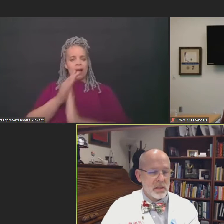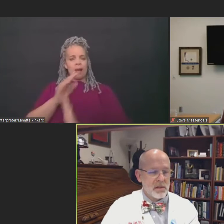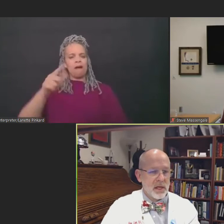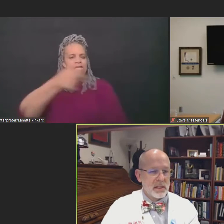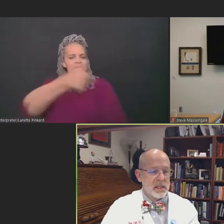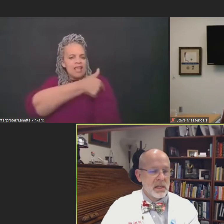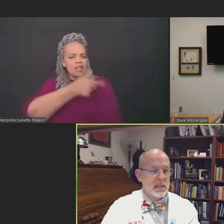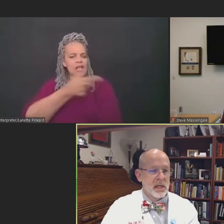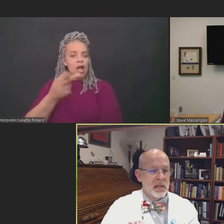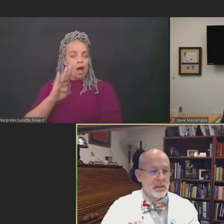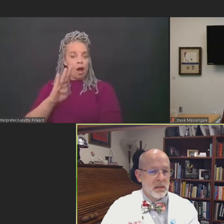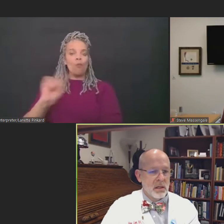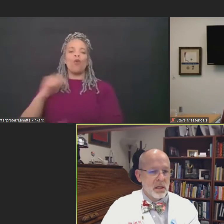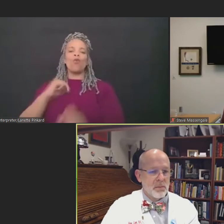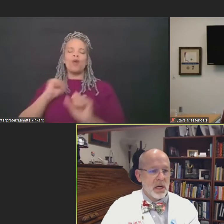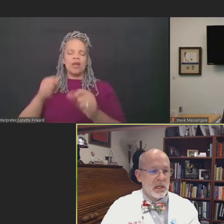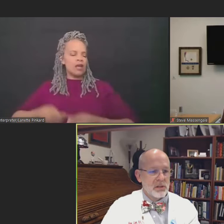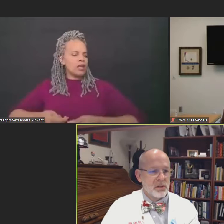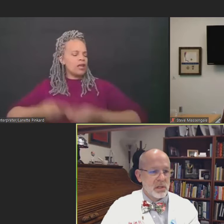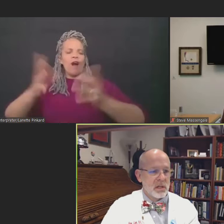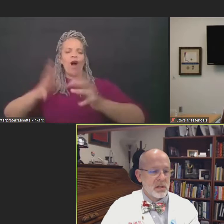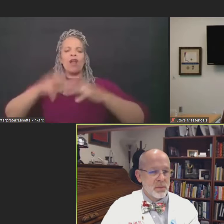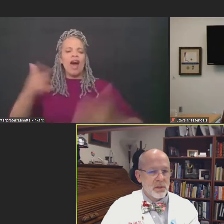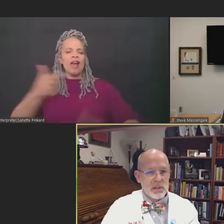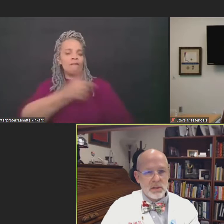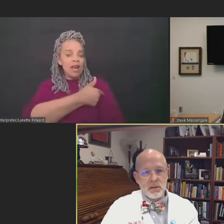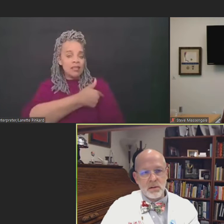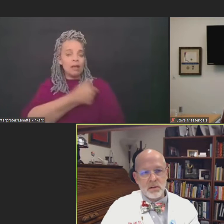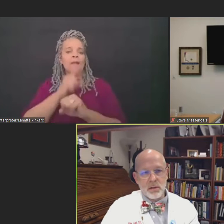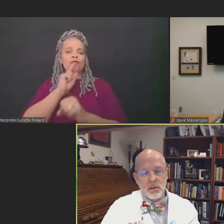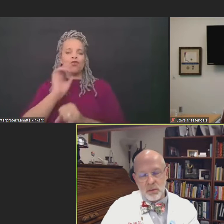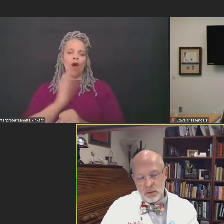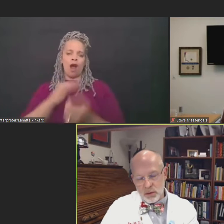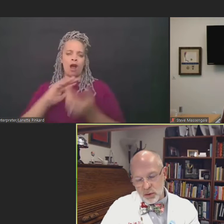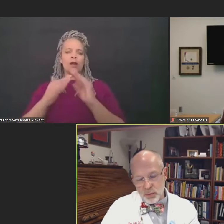out lots of vaccine, and making sure that our community